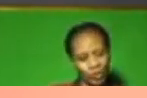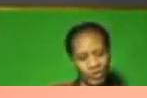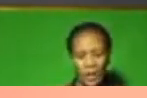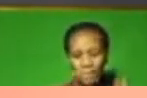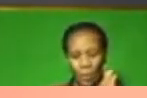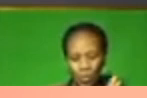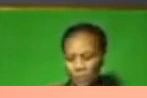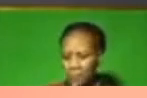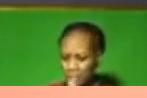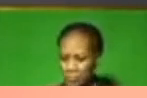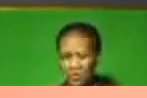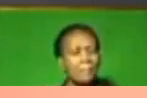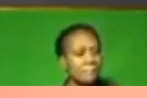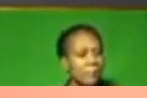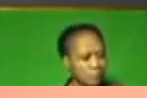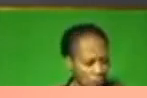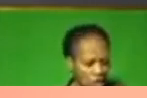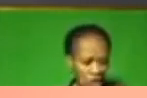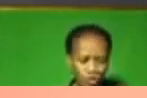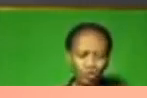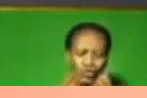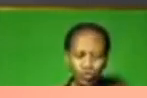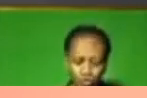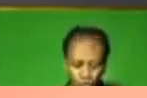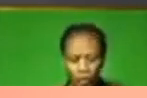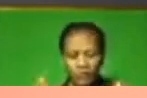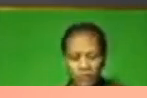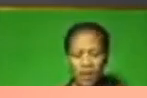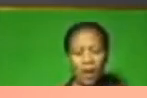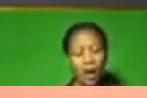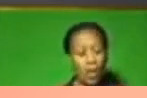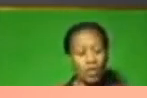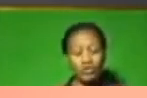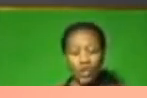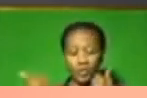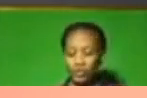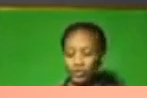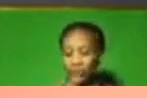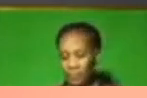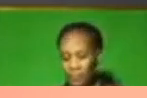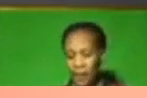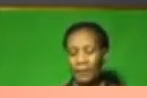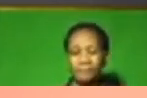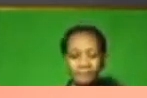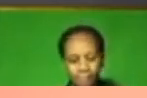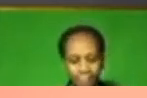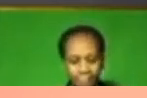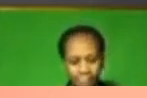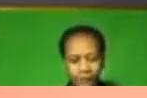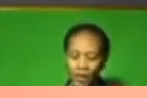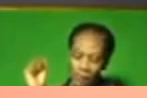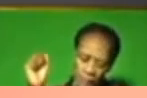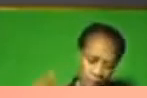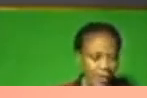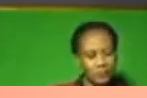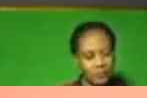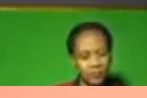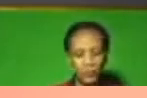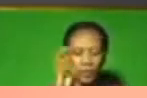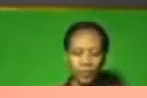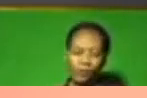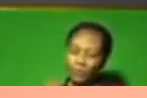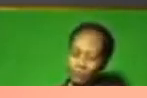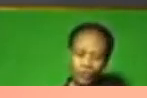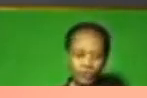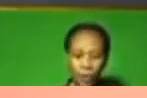compacts to overcome the challenges that confront our people. Yes, we will continue to lead